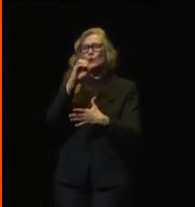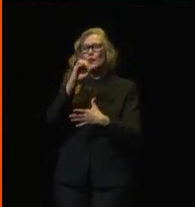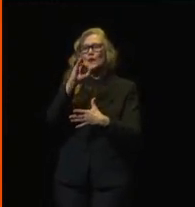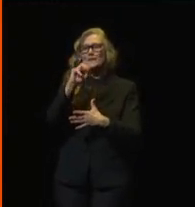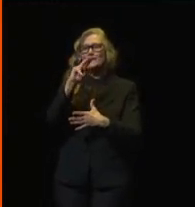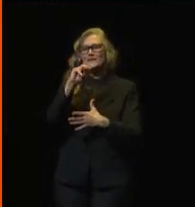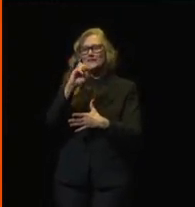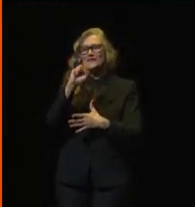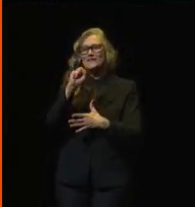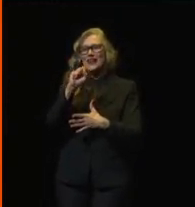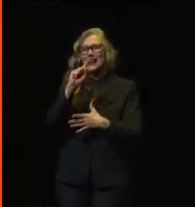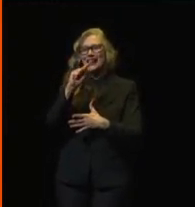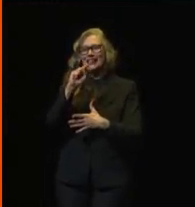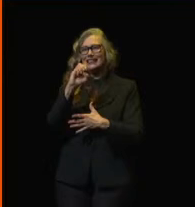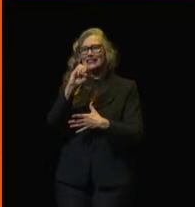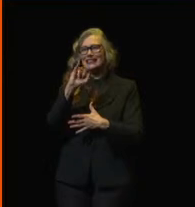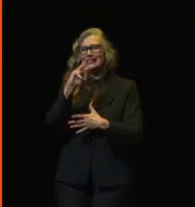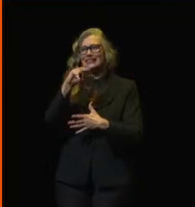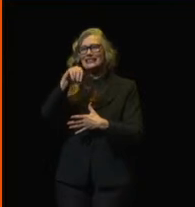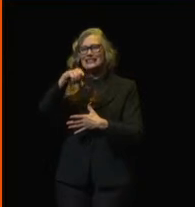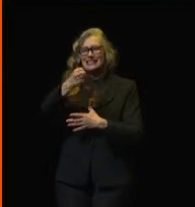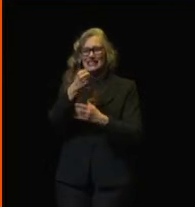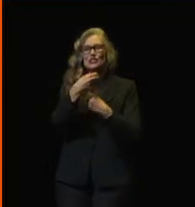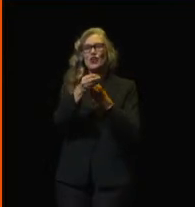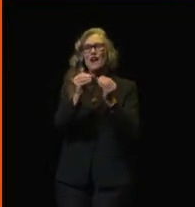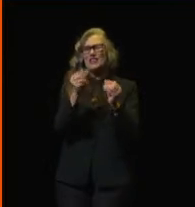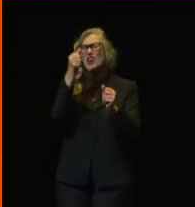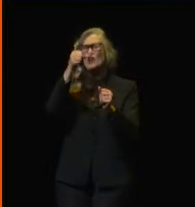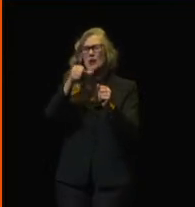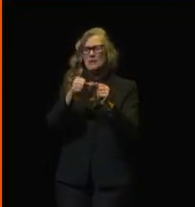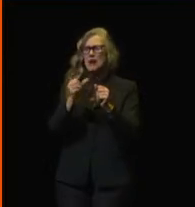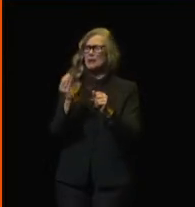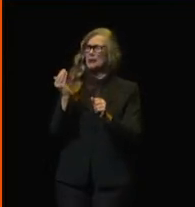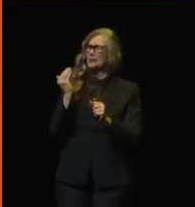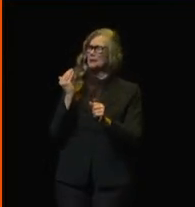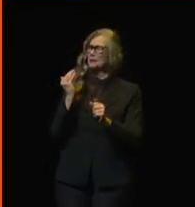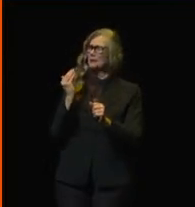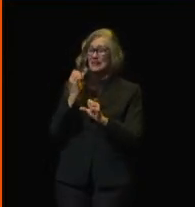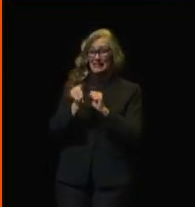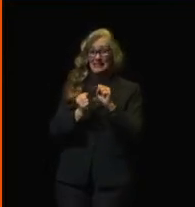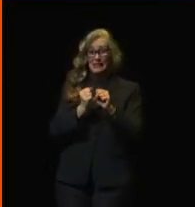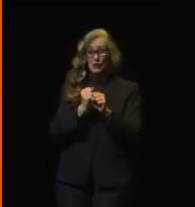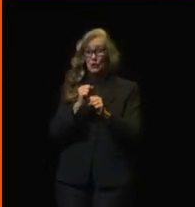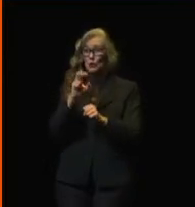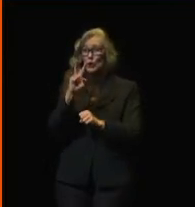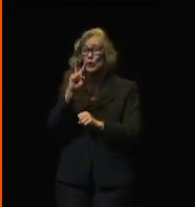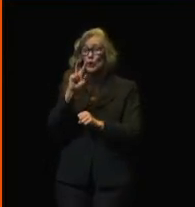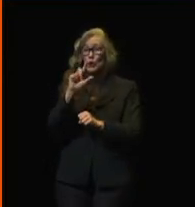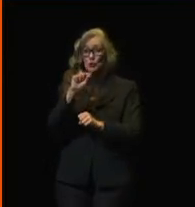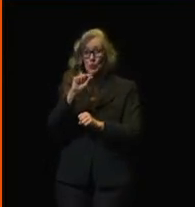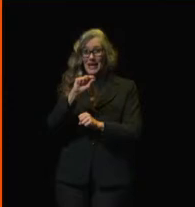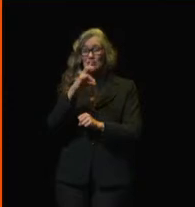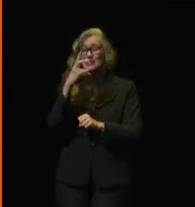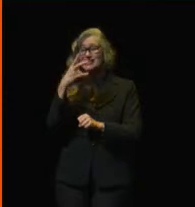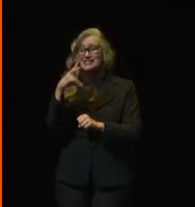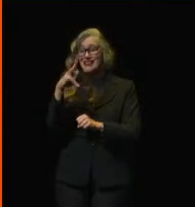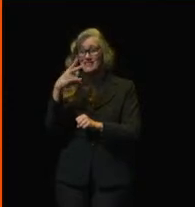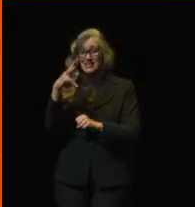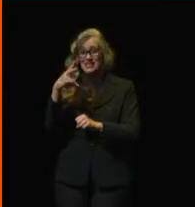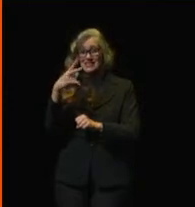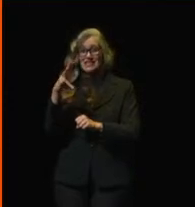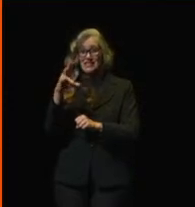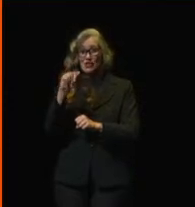We were, I guess it was August of 2017, and we were gathered for a march to the